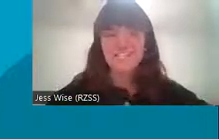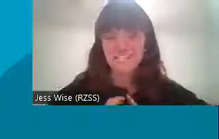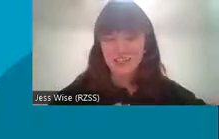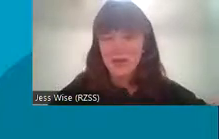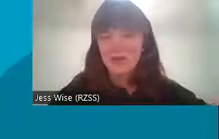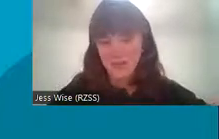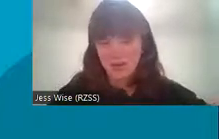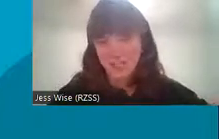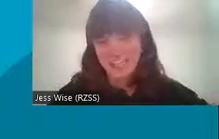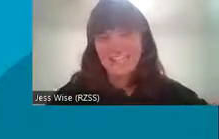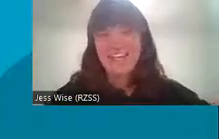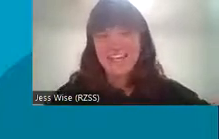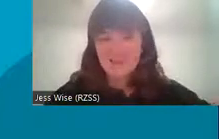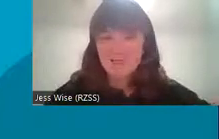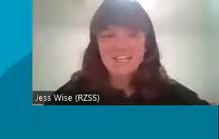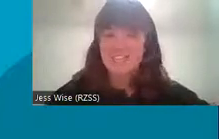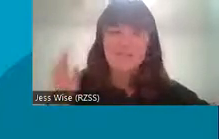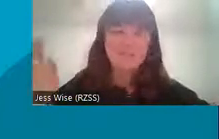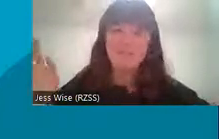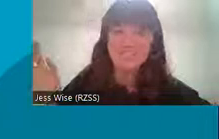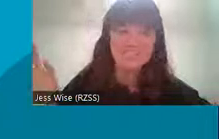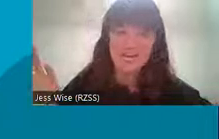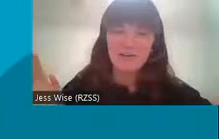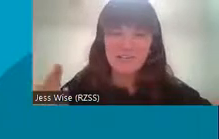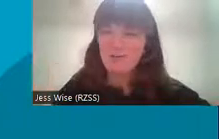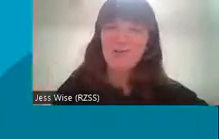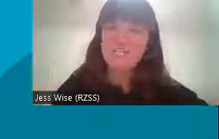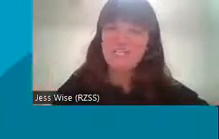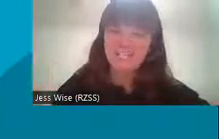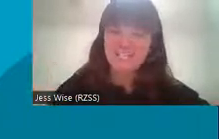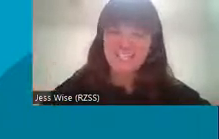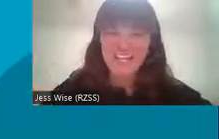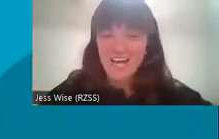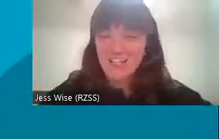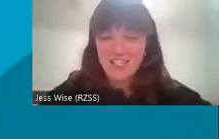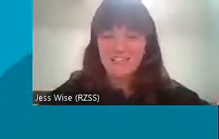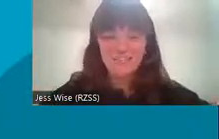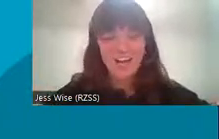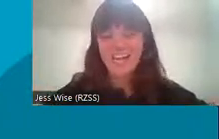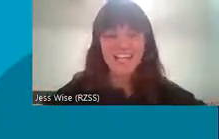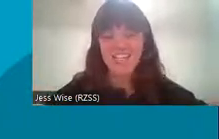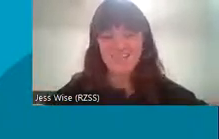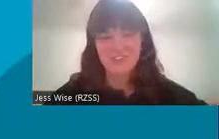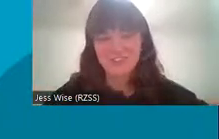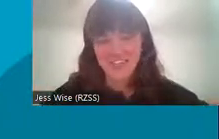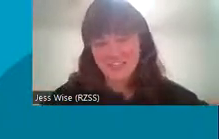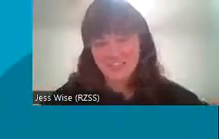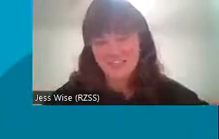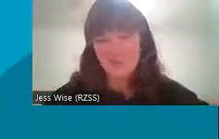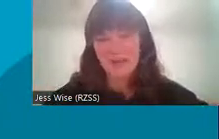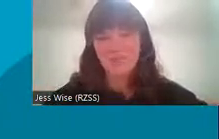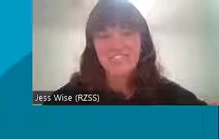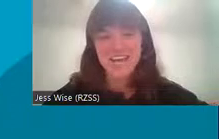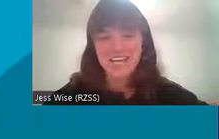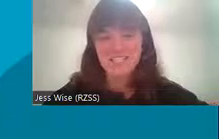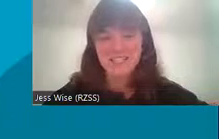favourites is that no longer can the reason, "but this is how we have always done it," justify any sort of inefficient